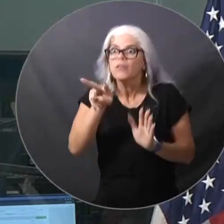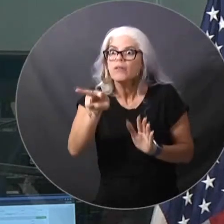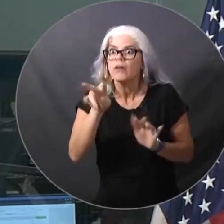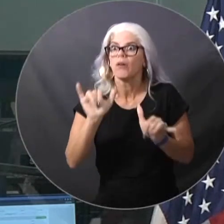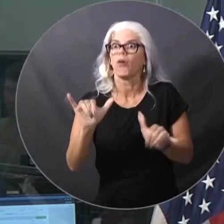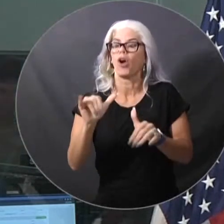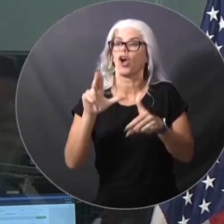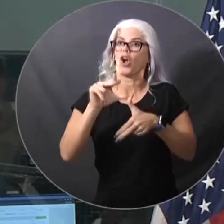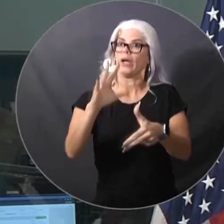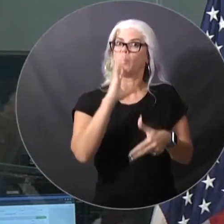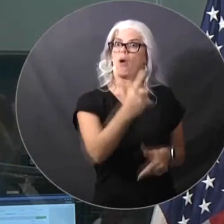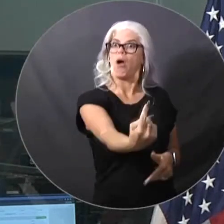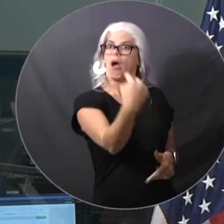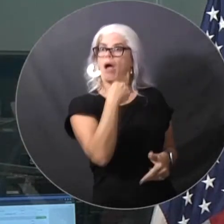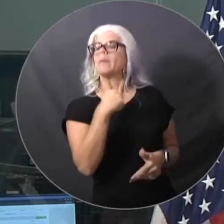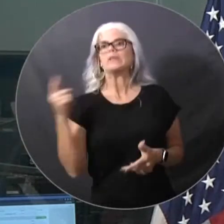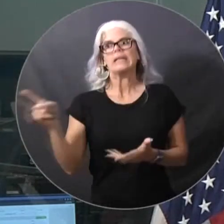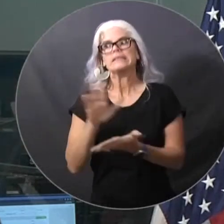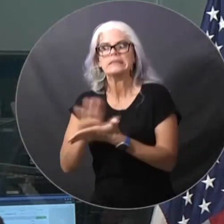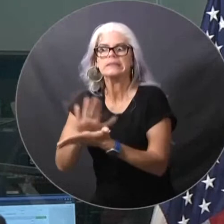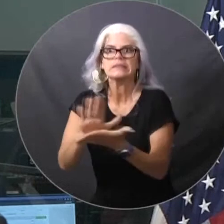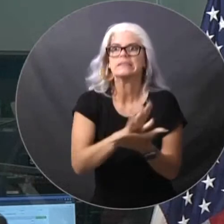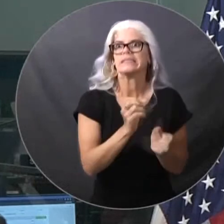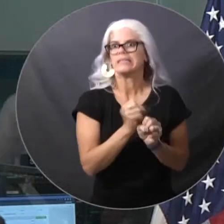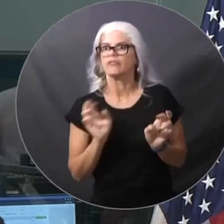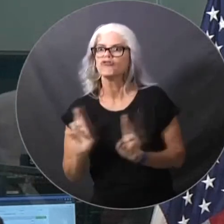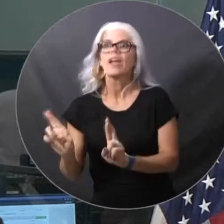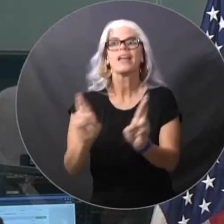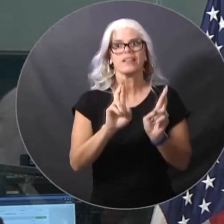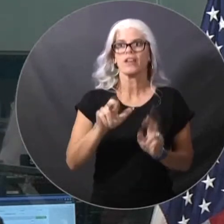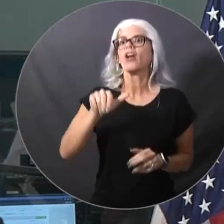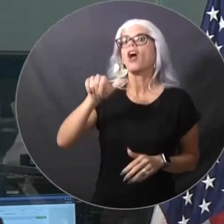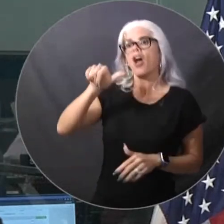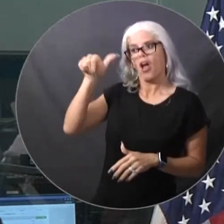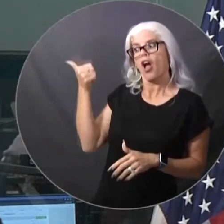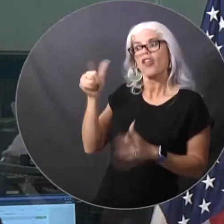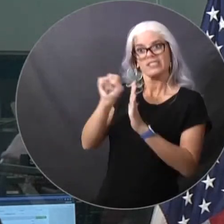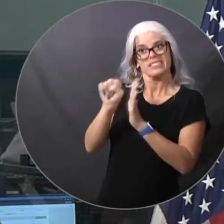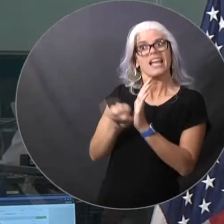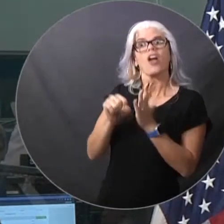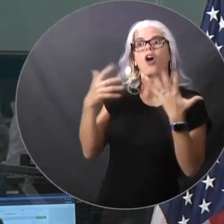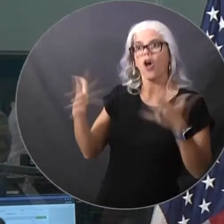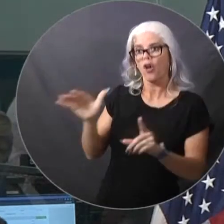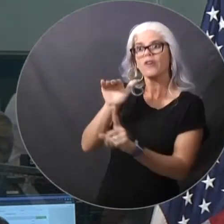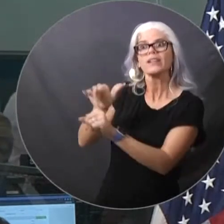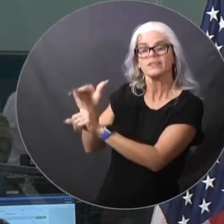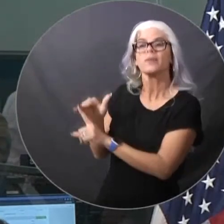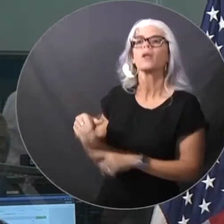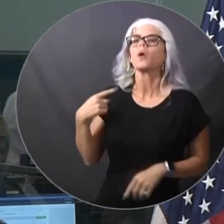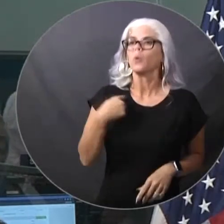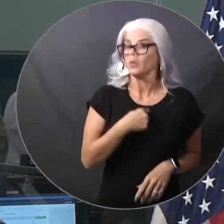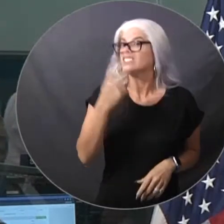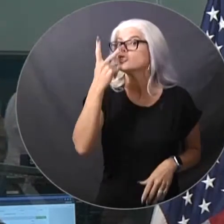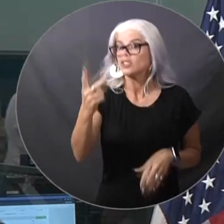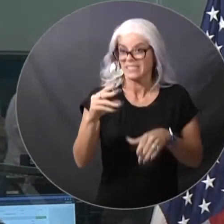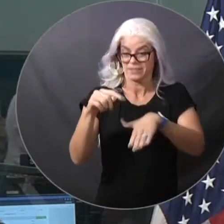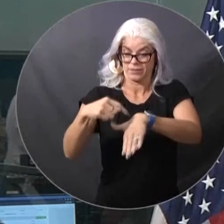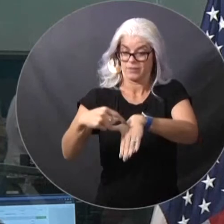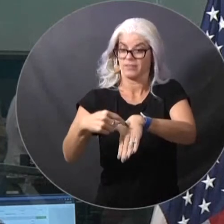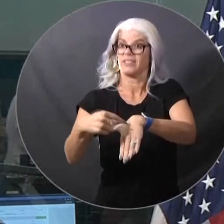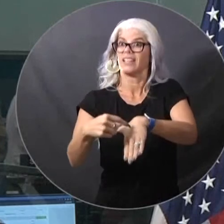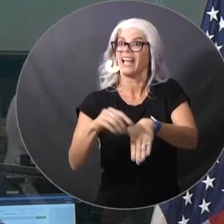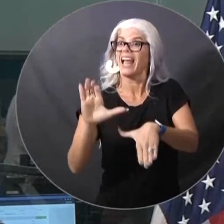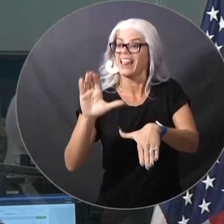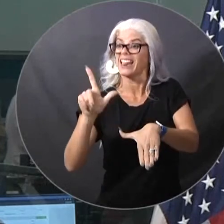of the state issue evacuation orders. Clay County in Northeast Florida, which we do anticipate